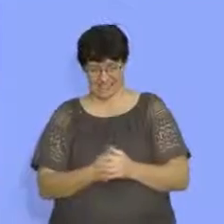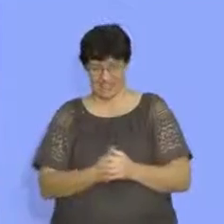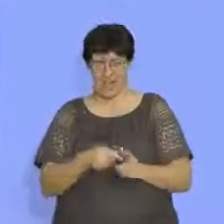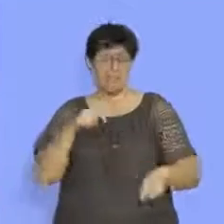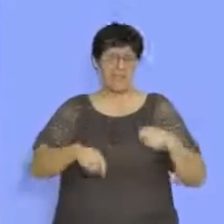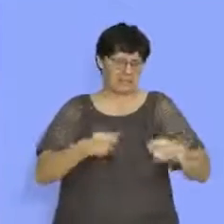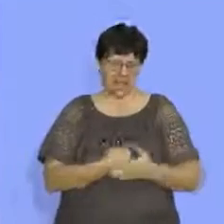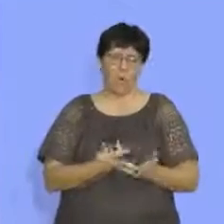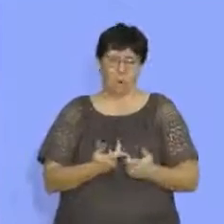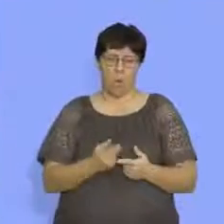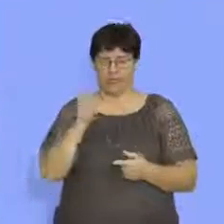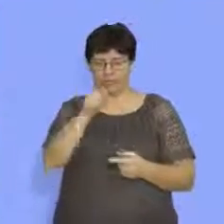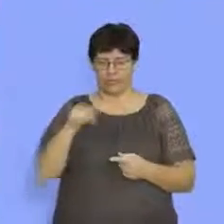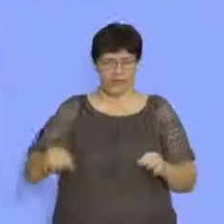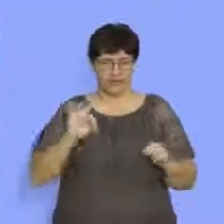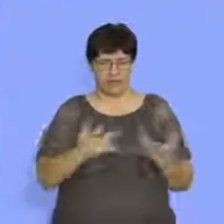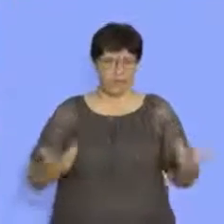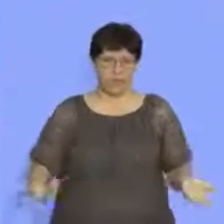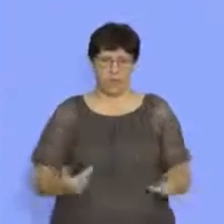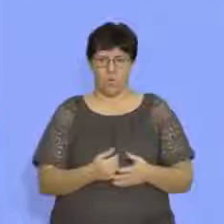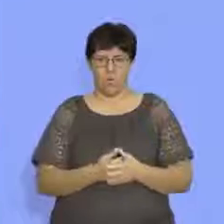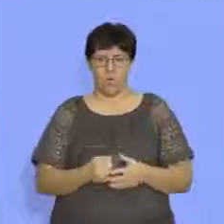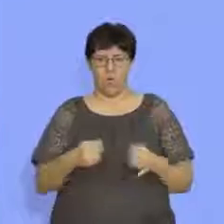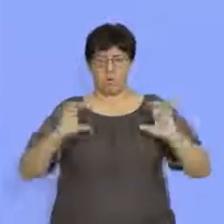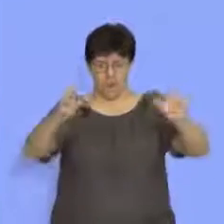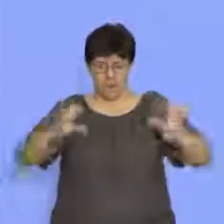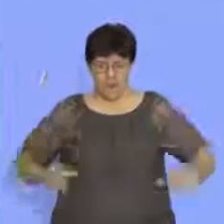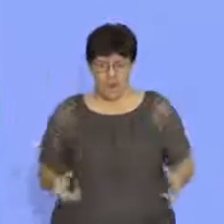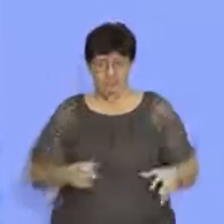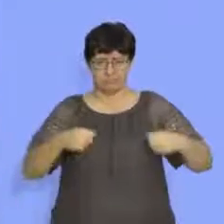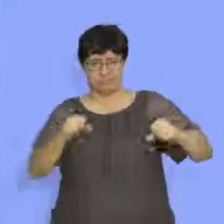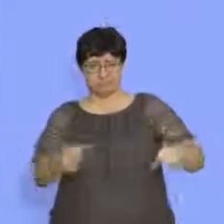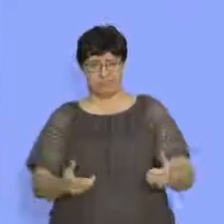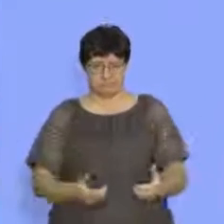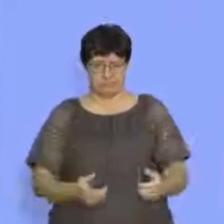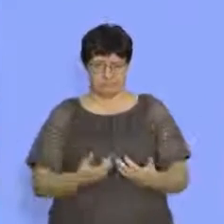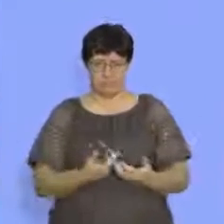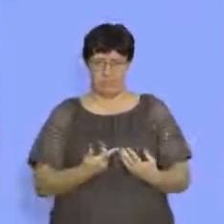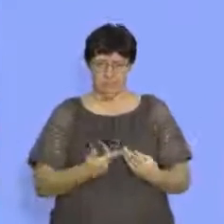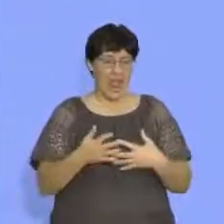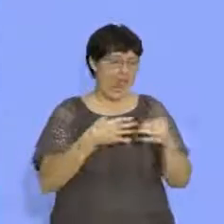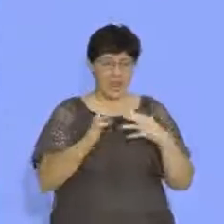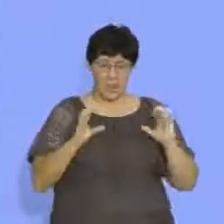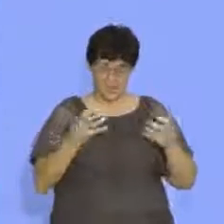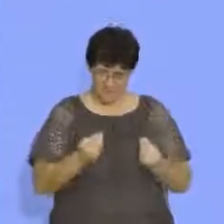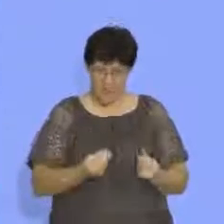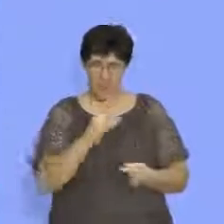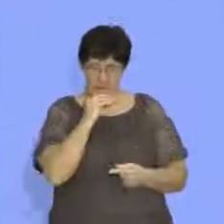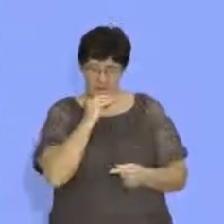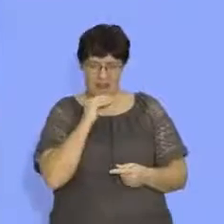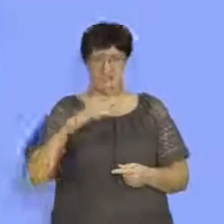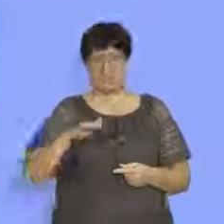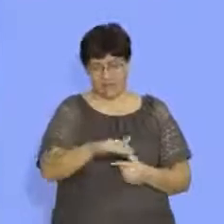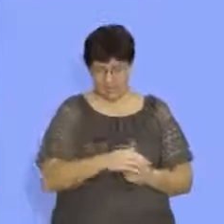a bicycle or a tricycle, right? Or a quad bike. It can be anything that has wheels.